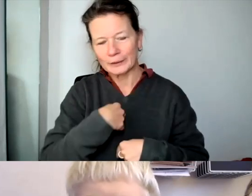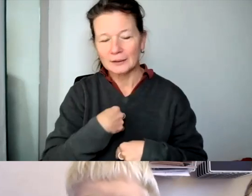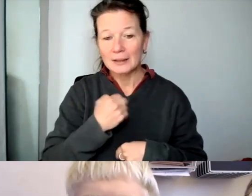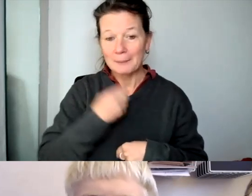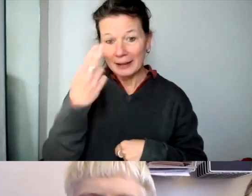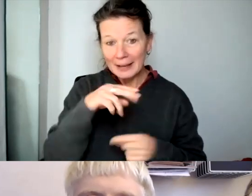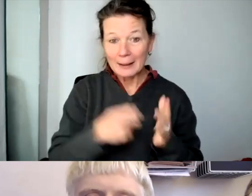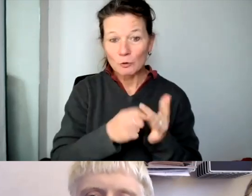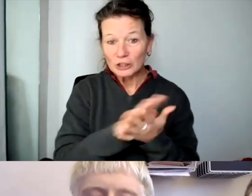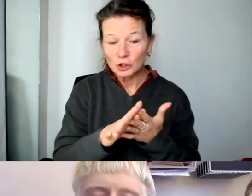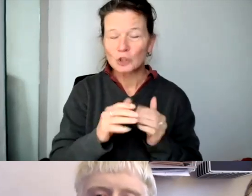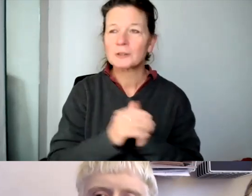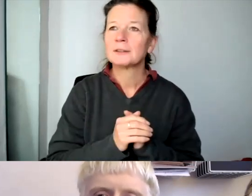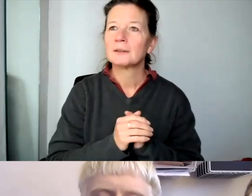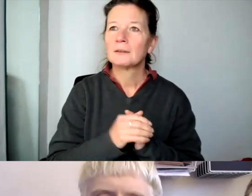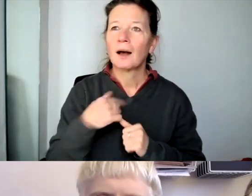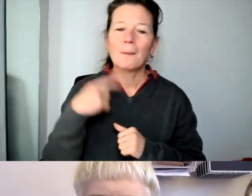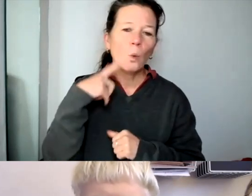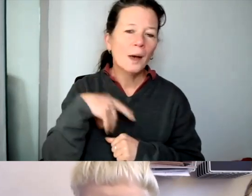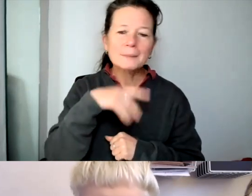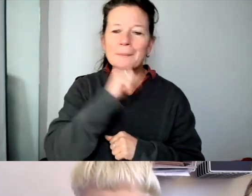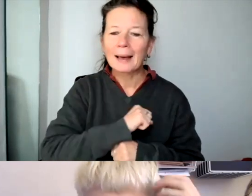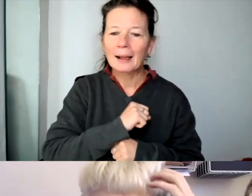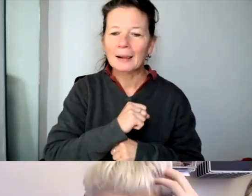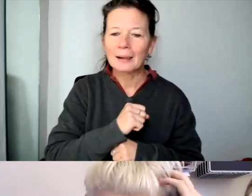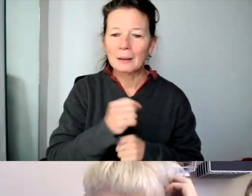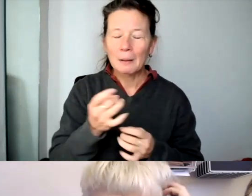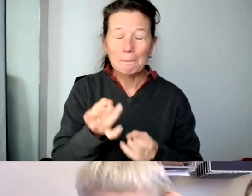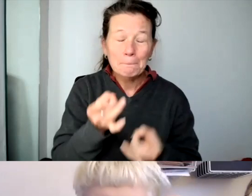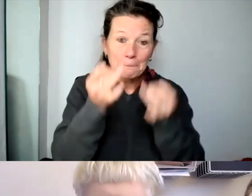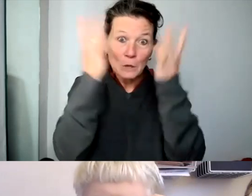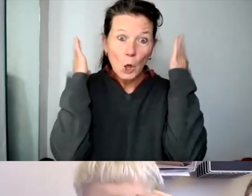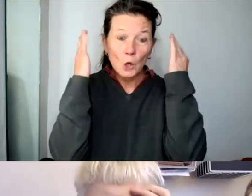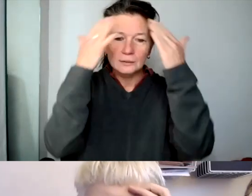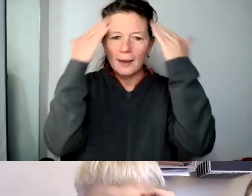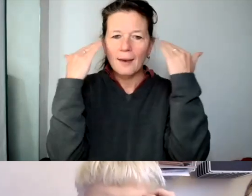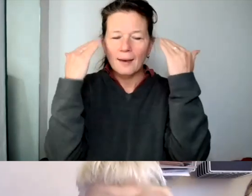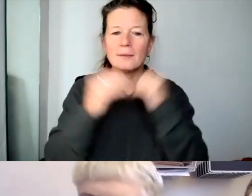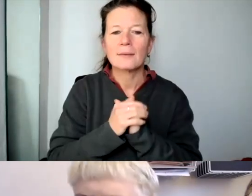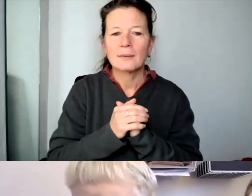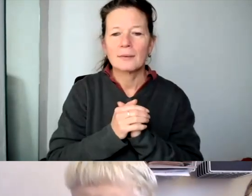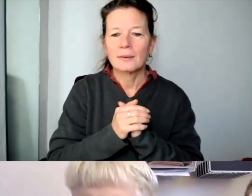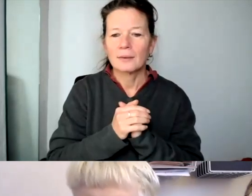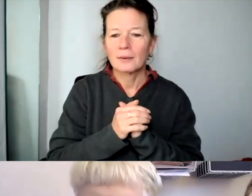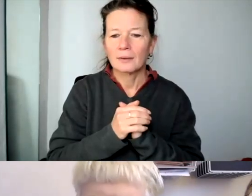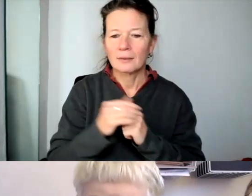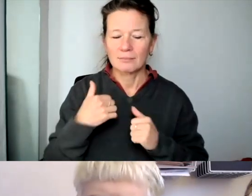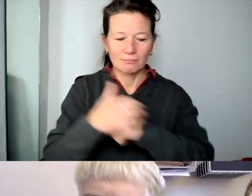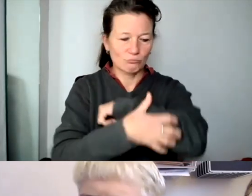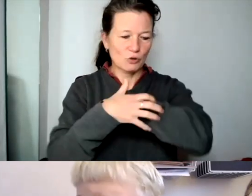name is Rich. I'm white male with very blonde hair. I'm wearing a brown